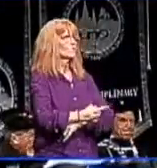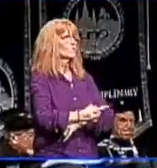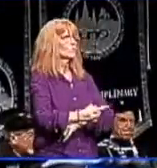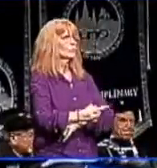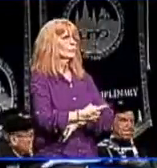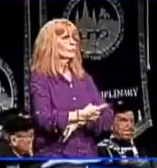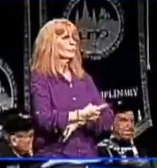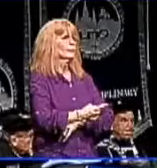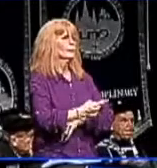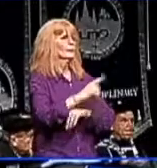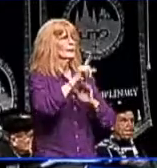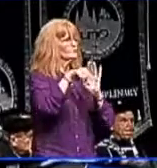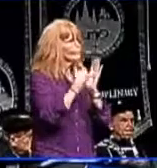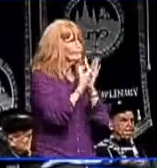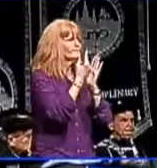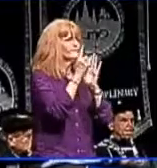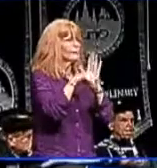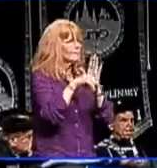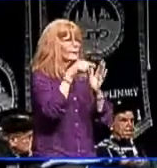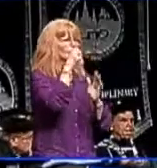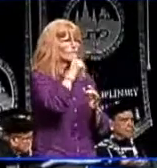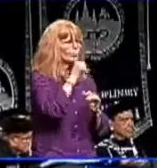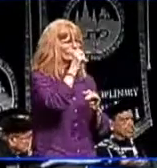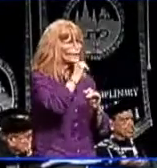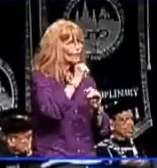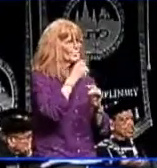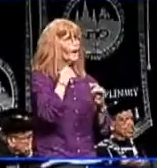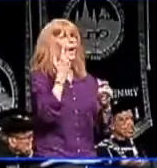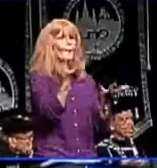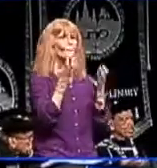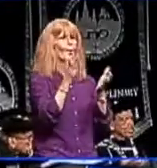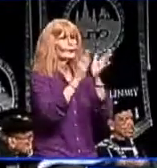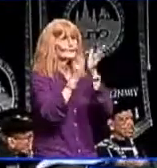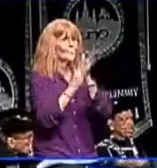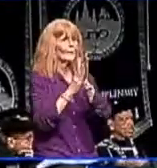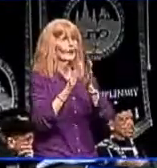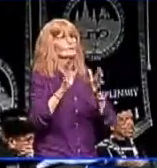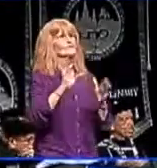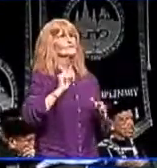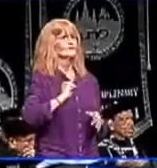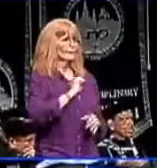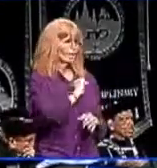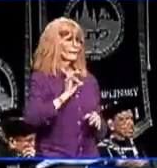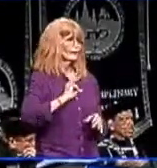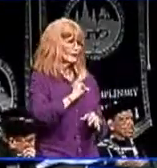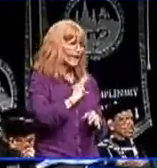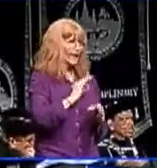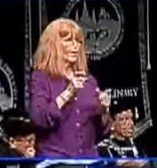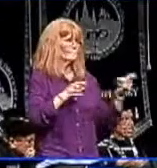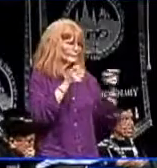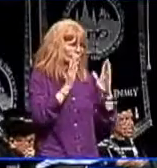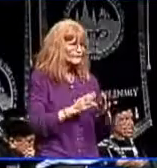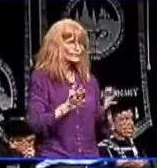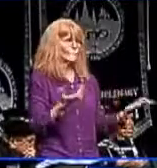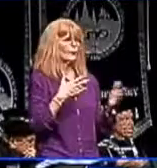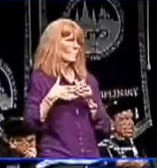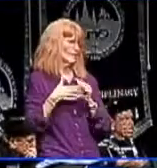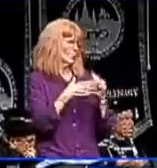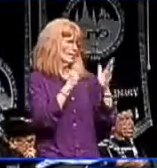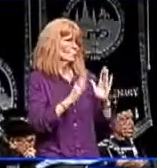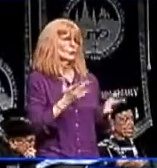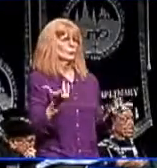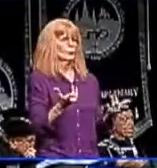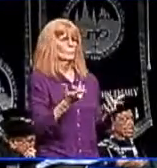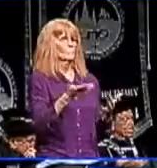aging each year. But I want to congratulate the faculty and staff administration for their leadership then